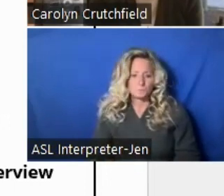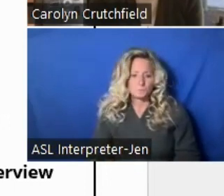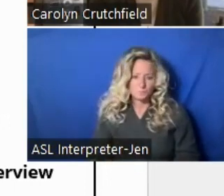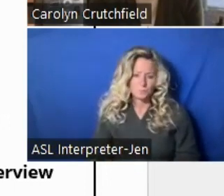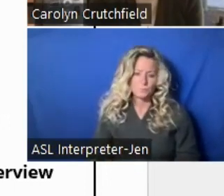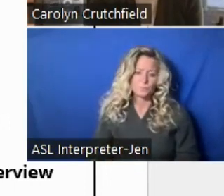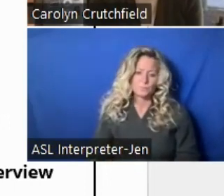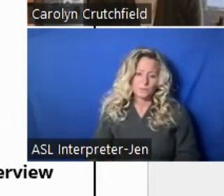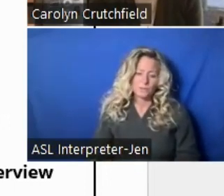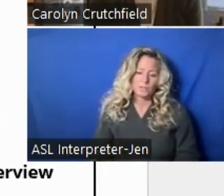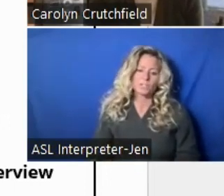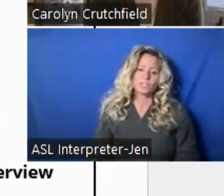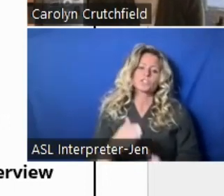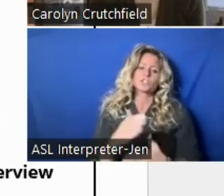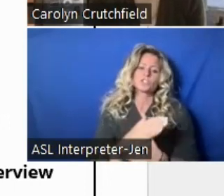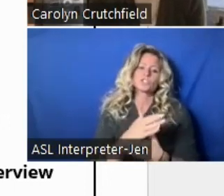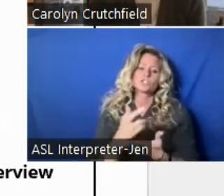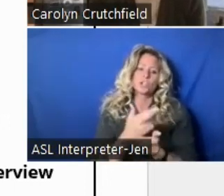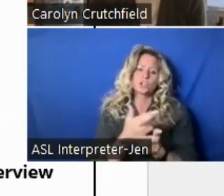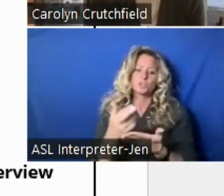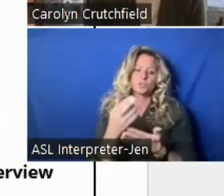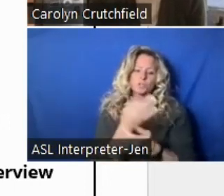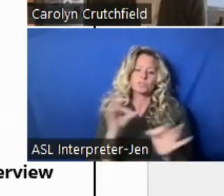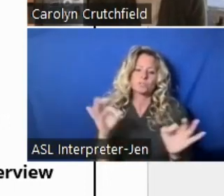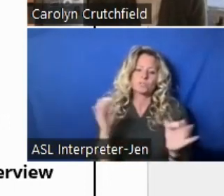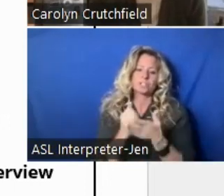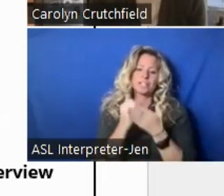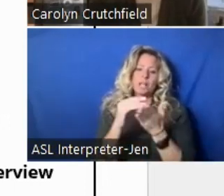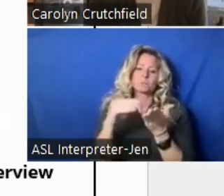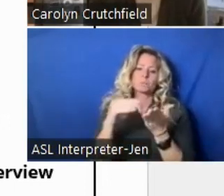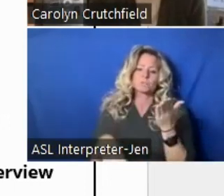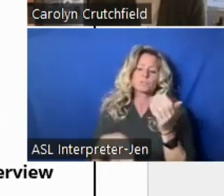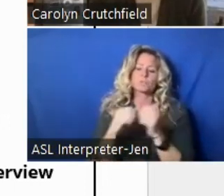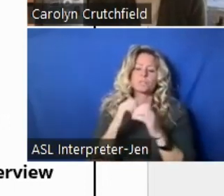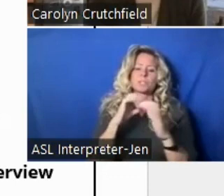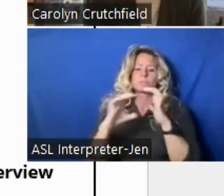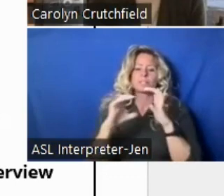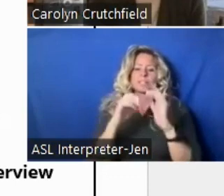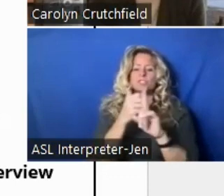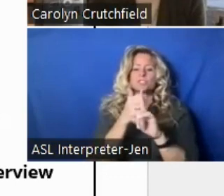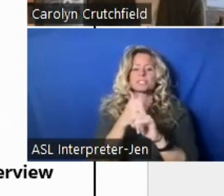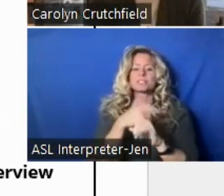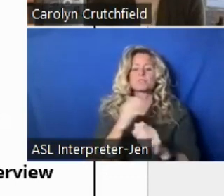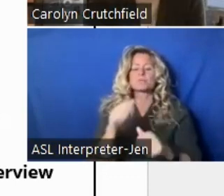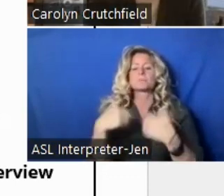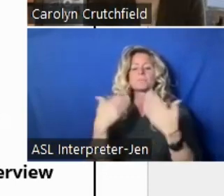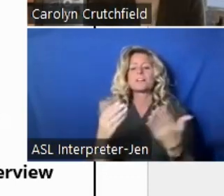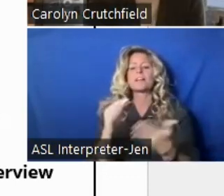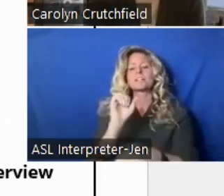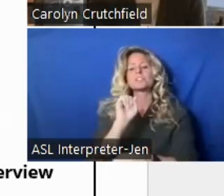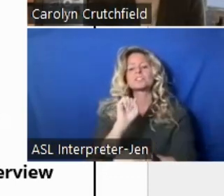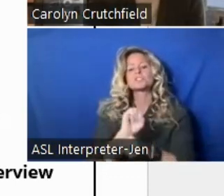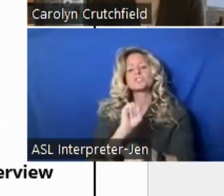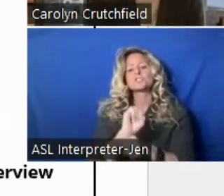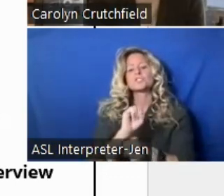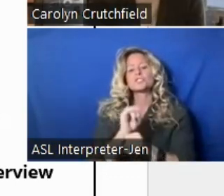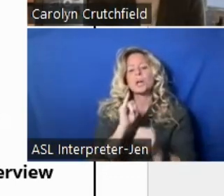share resources for free to help students with communication. And today we're going to give out job